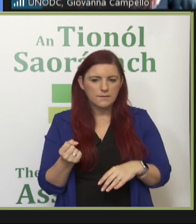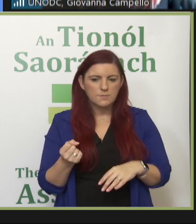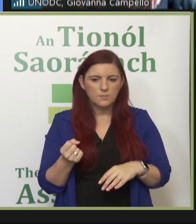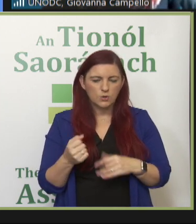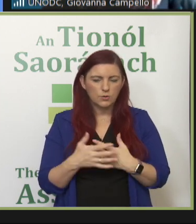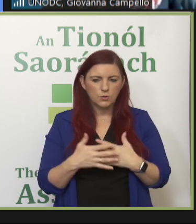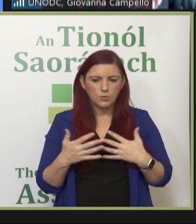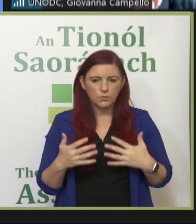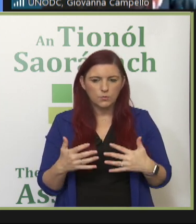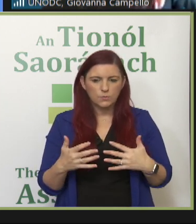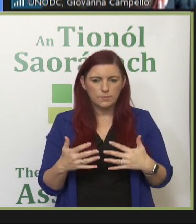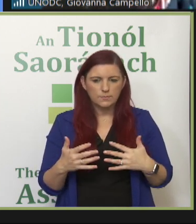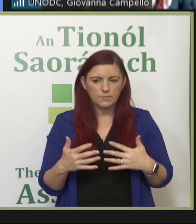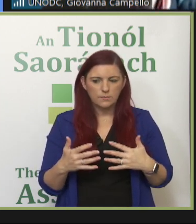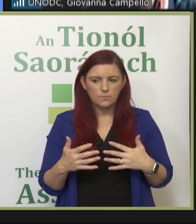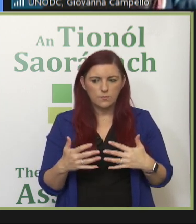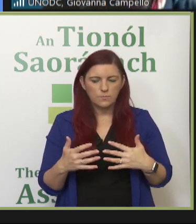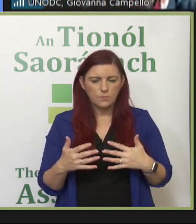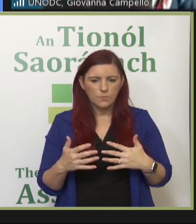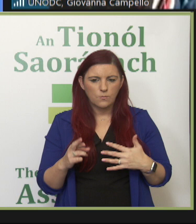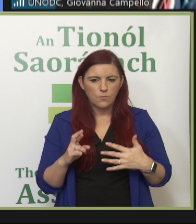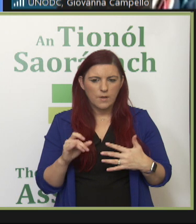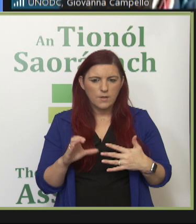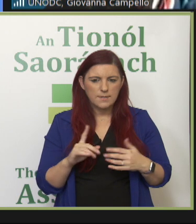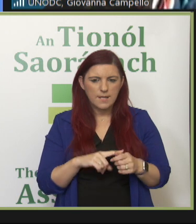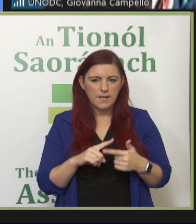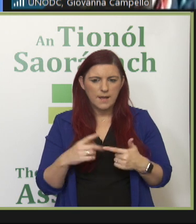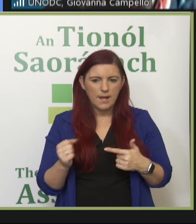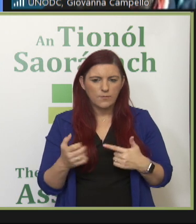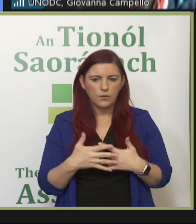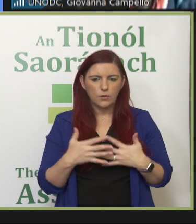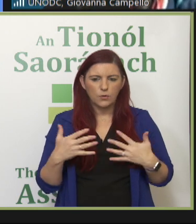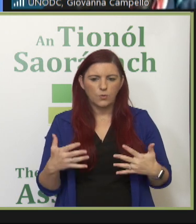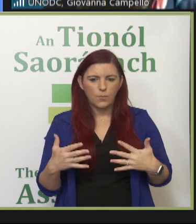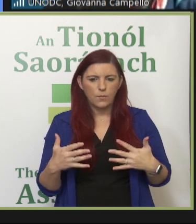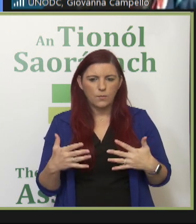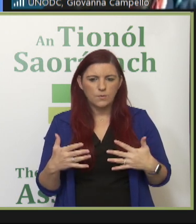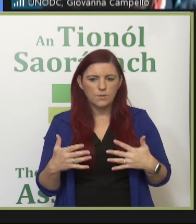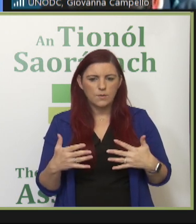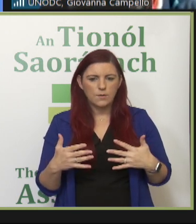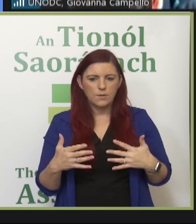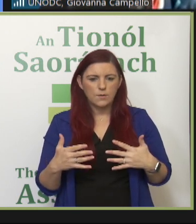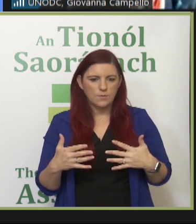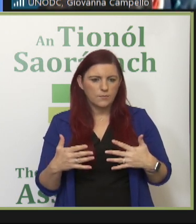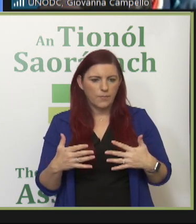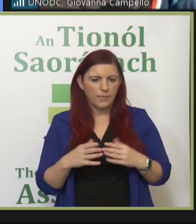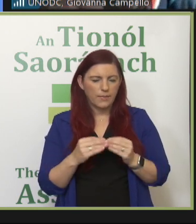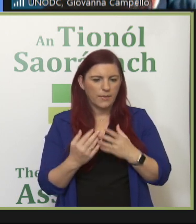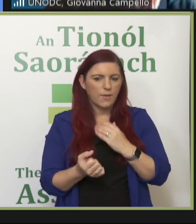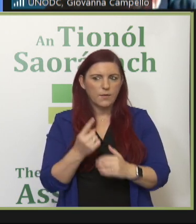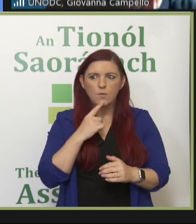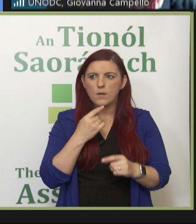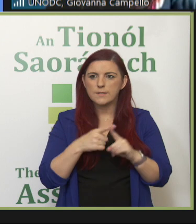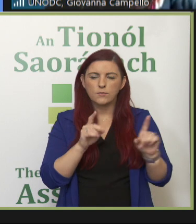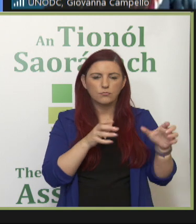huge differences regionally, and there are huge differences with specific groups.